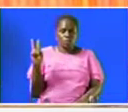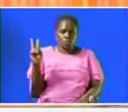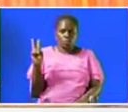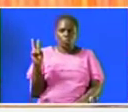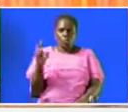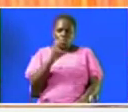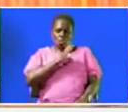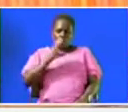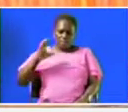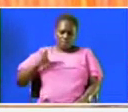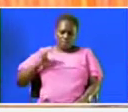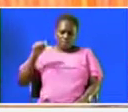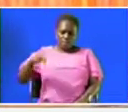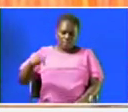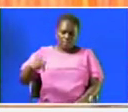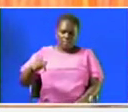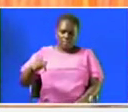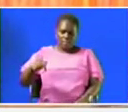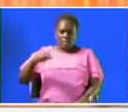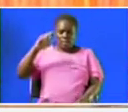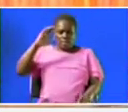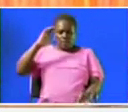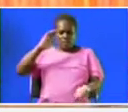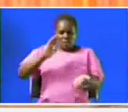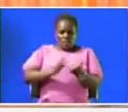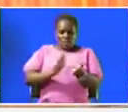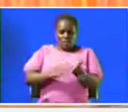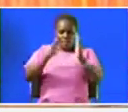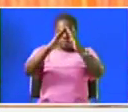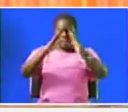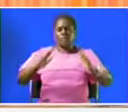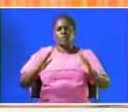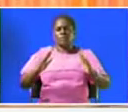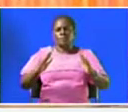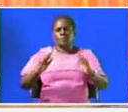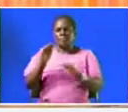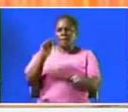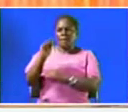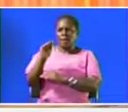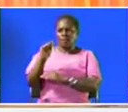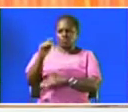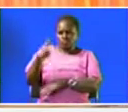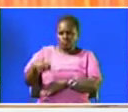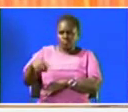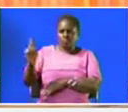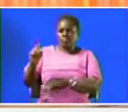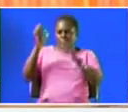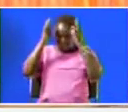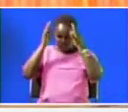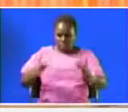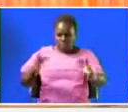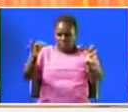this committee shall recommend to the House to pass a resolution for